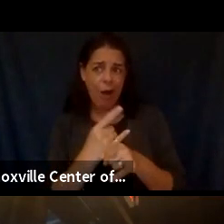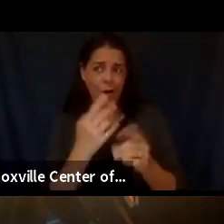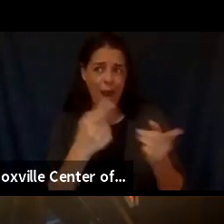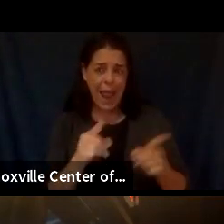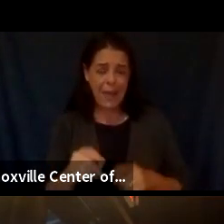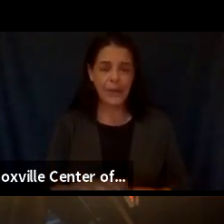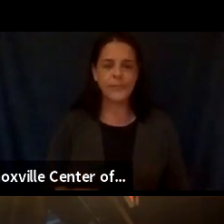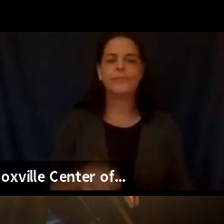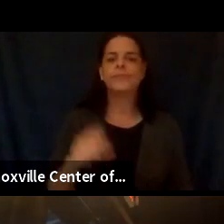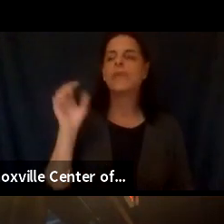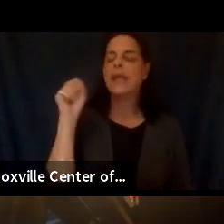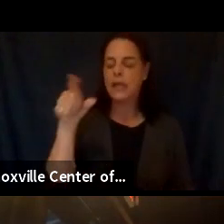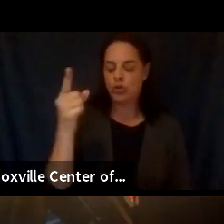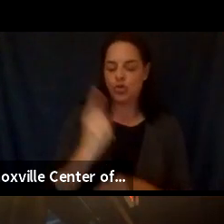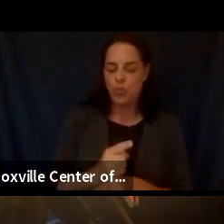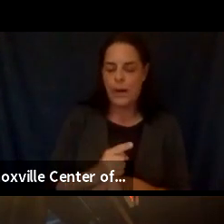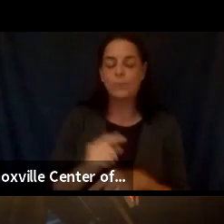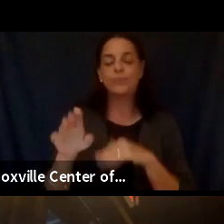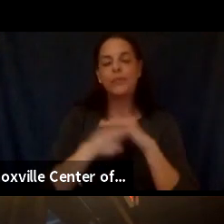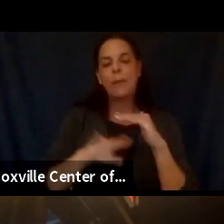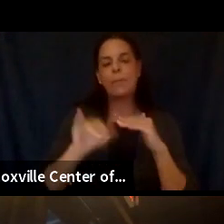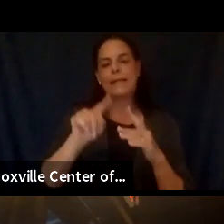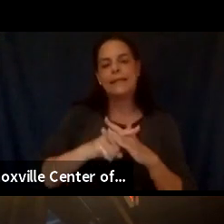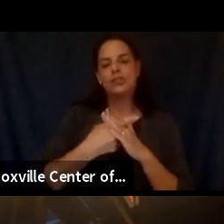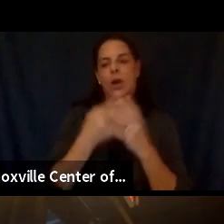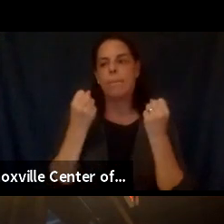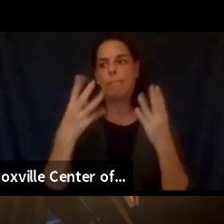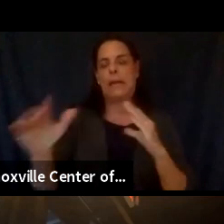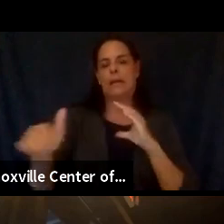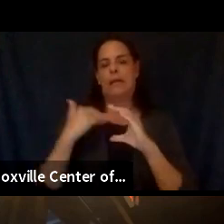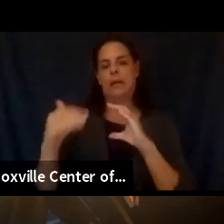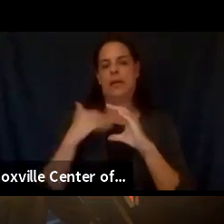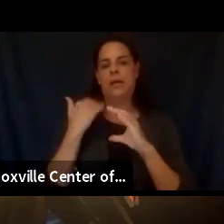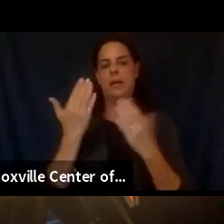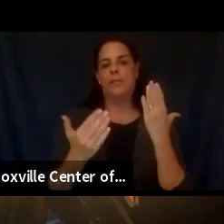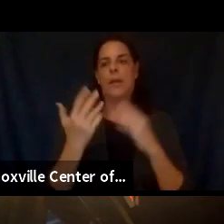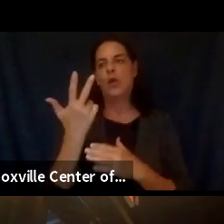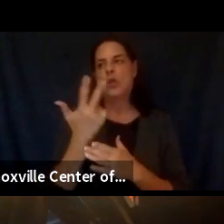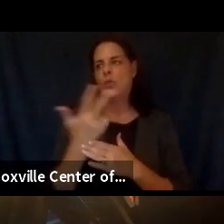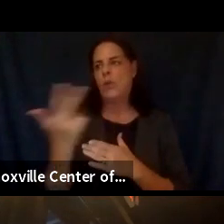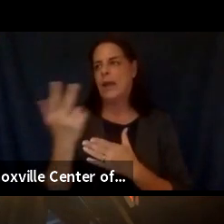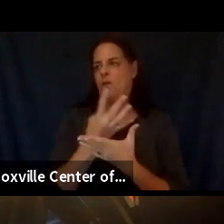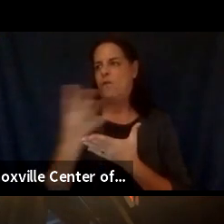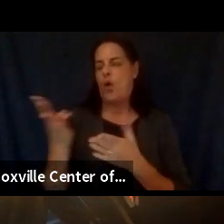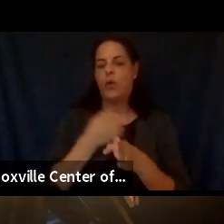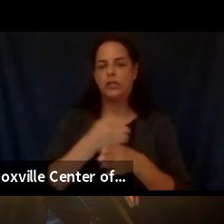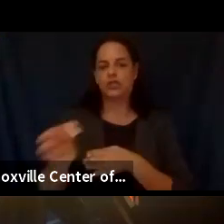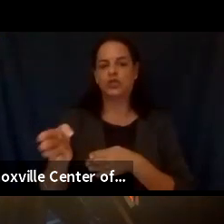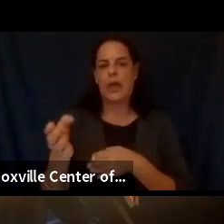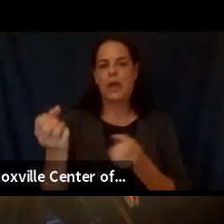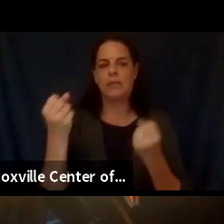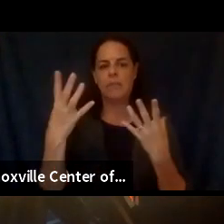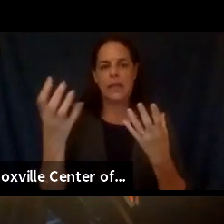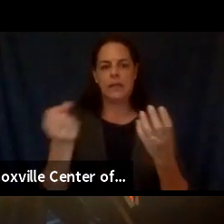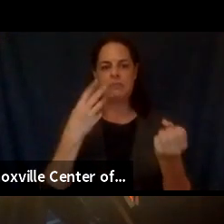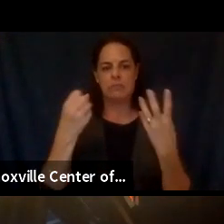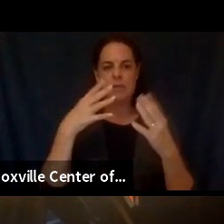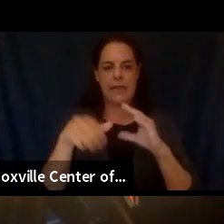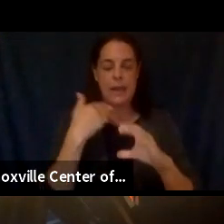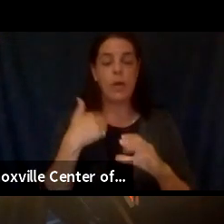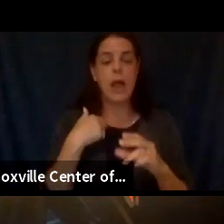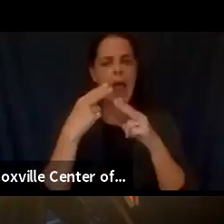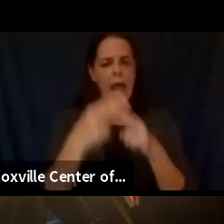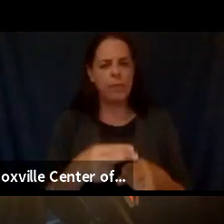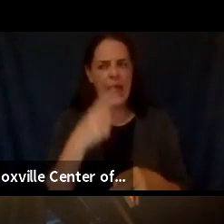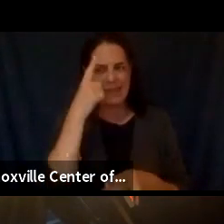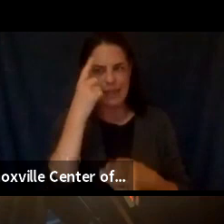Yeah, Dr. Hurt, you're absolutely right. It basically started with numerous emails for probably about 3 to 4 weeks in a row that we got. And then I brought it up, I guess